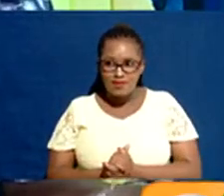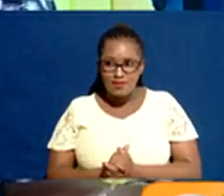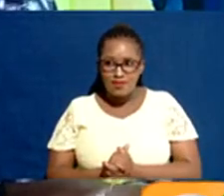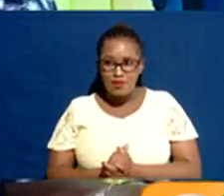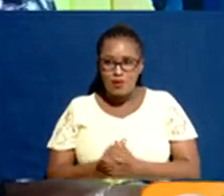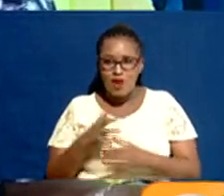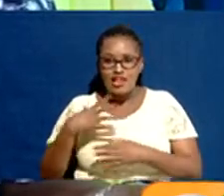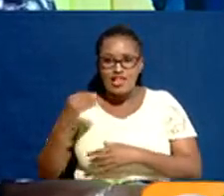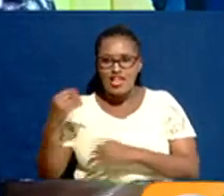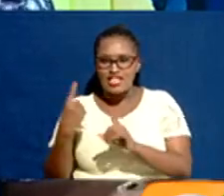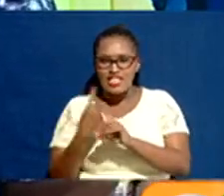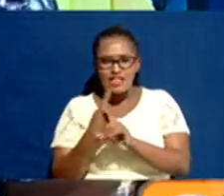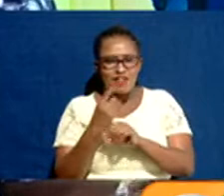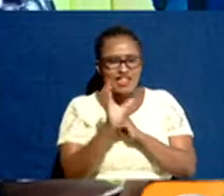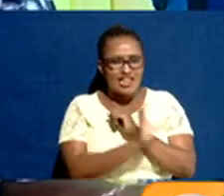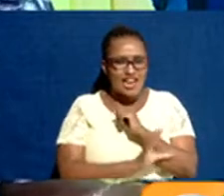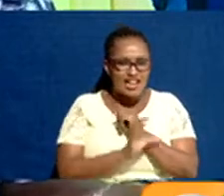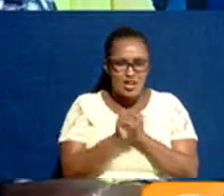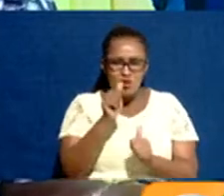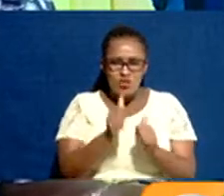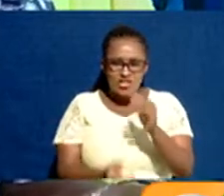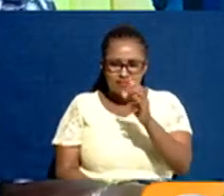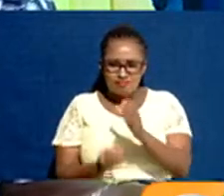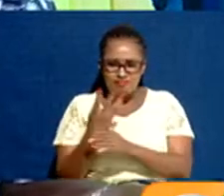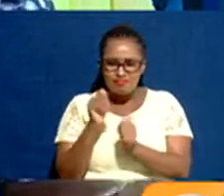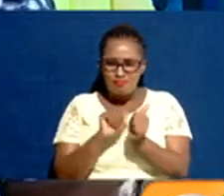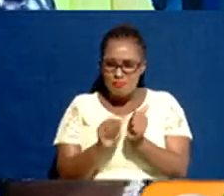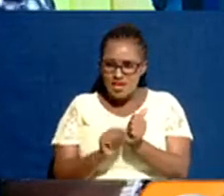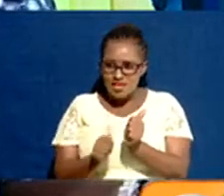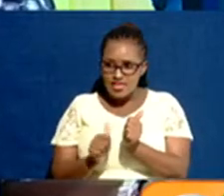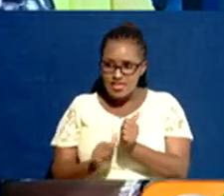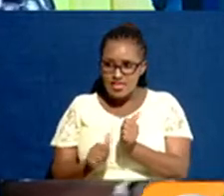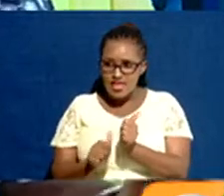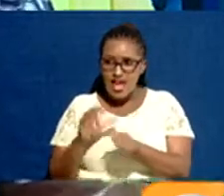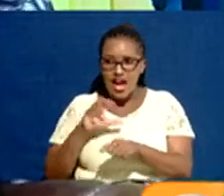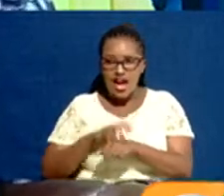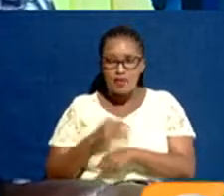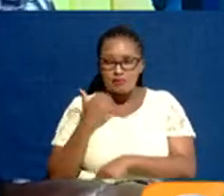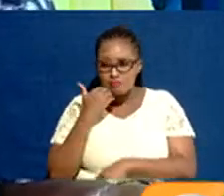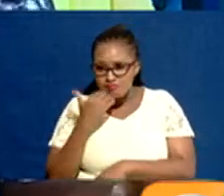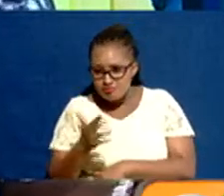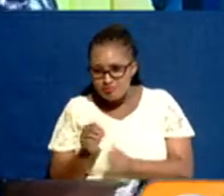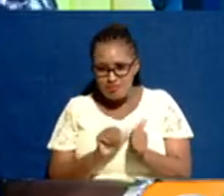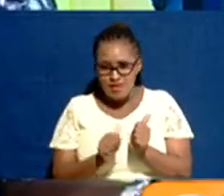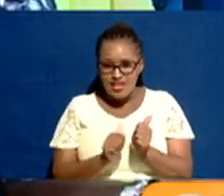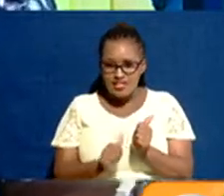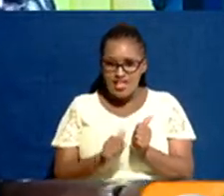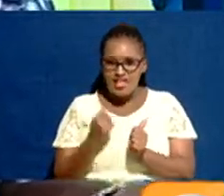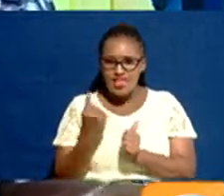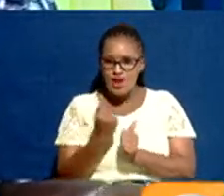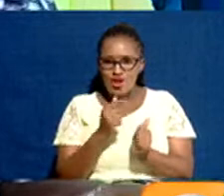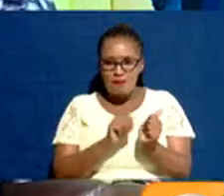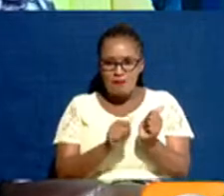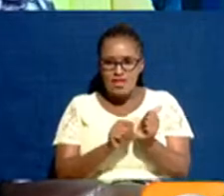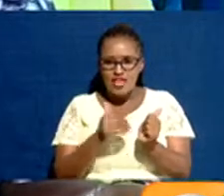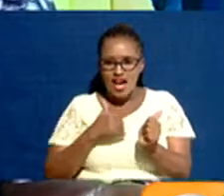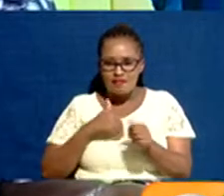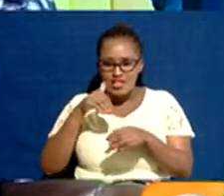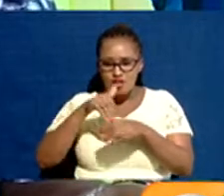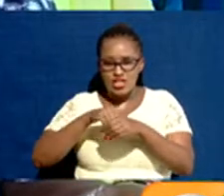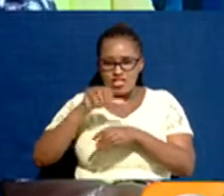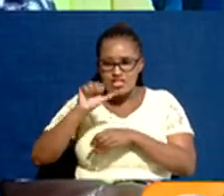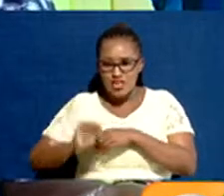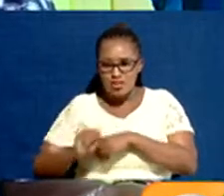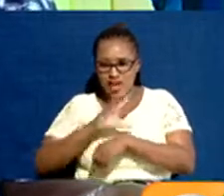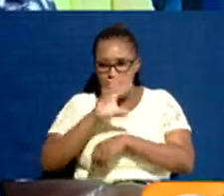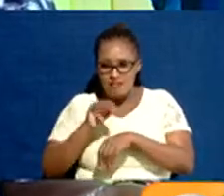Zambia, which produces maize, and there's no maize available. The only maize that is available in South Africa,